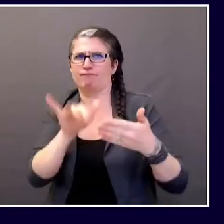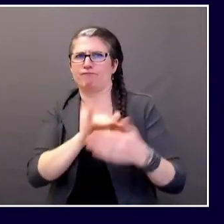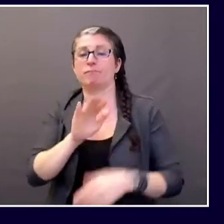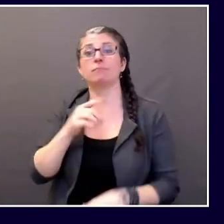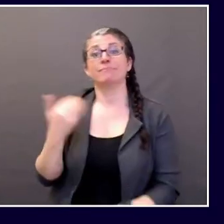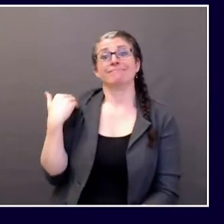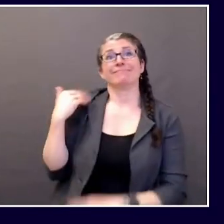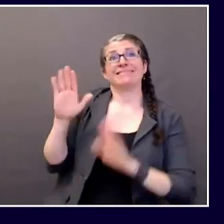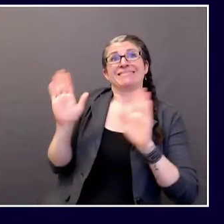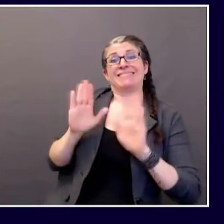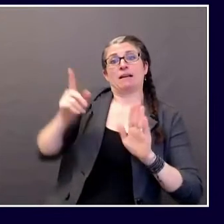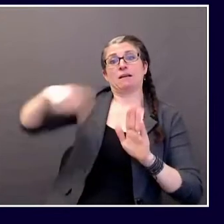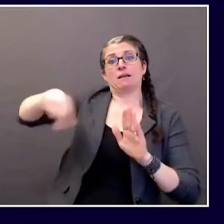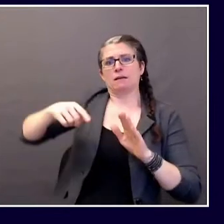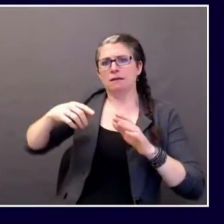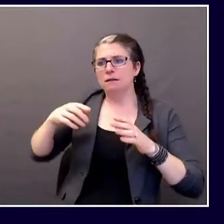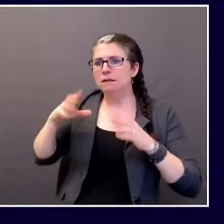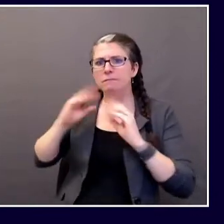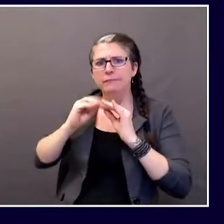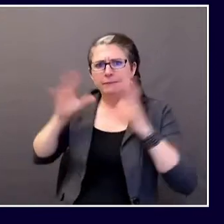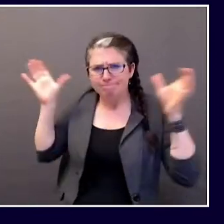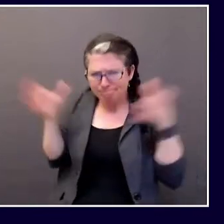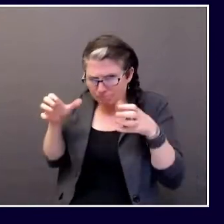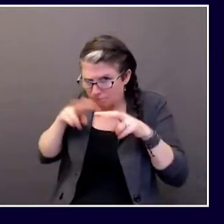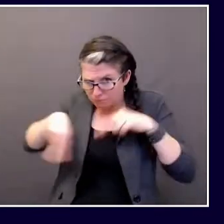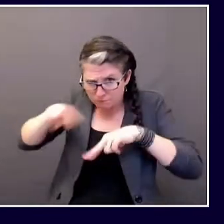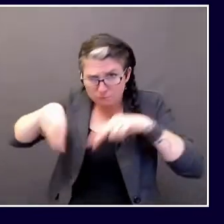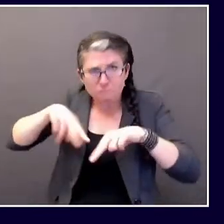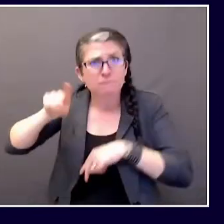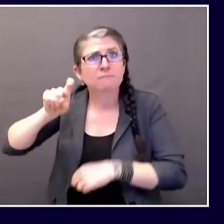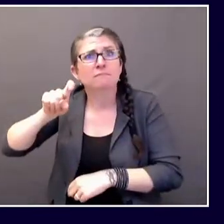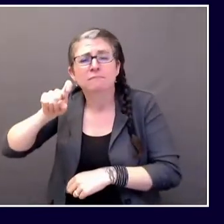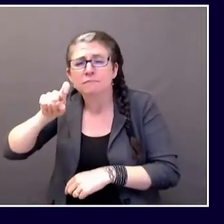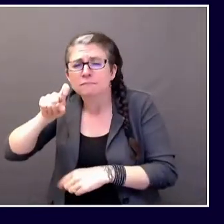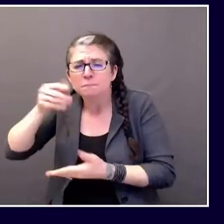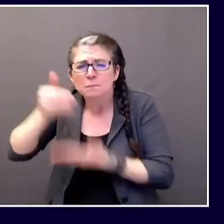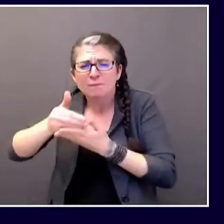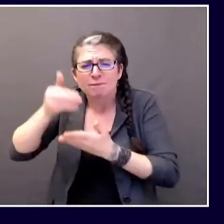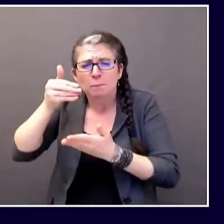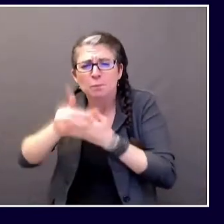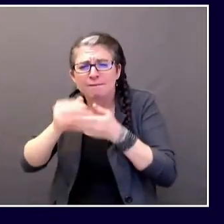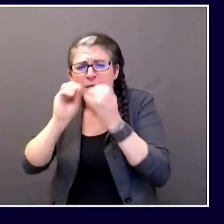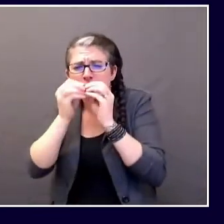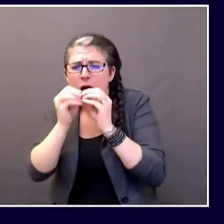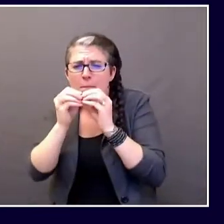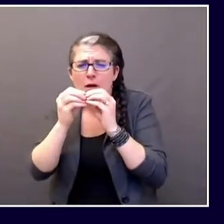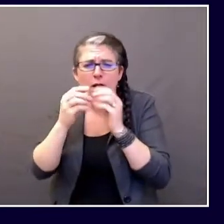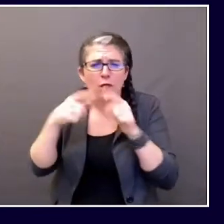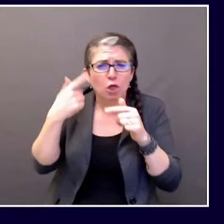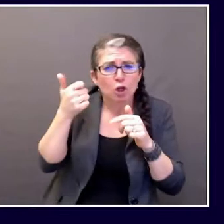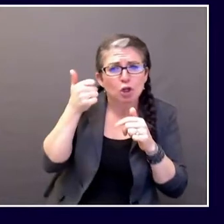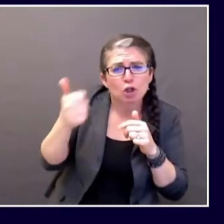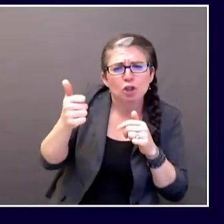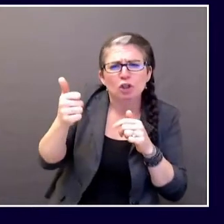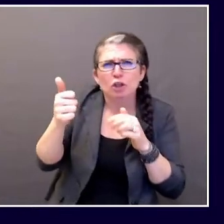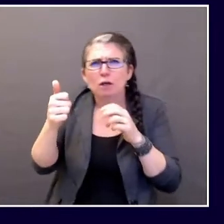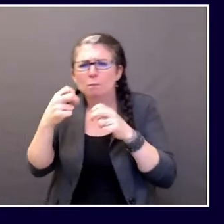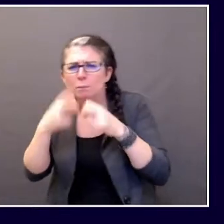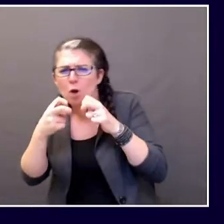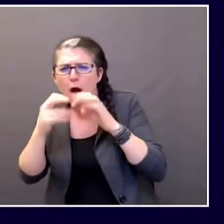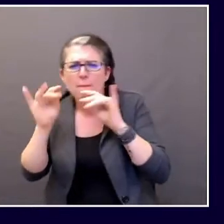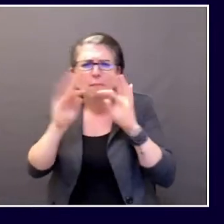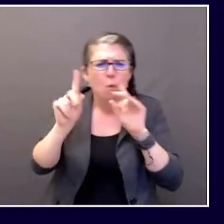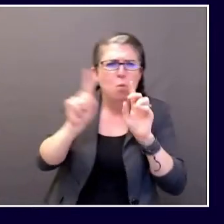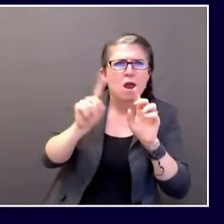J&J vaccine to try to understand where and how it might be best used. I came away from that opportunity listening to